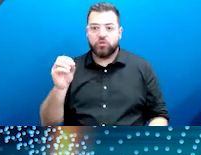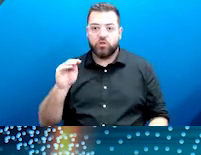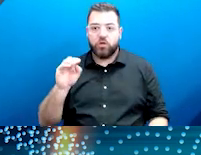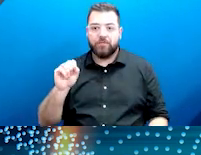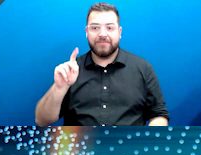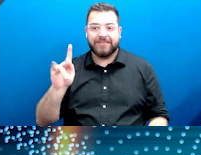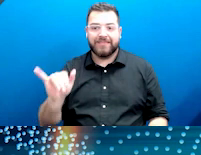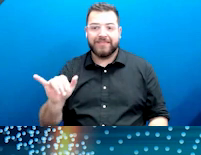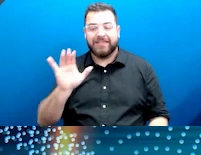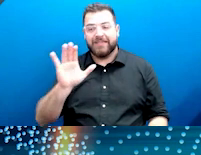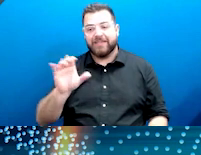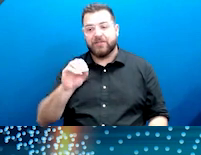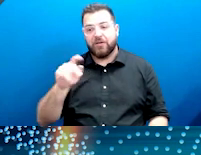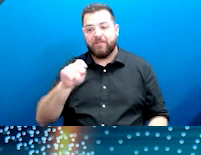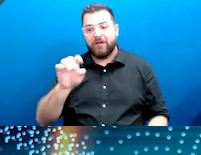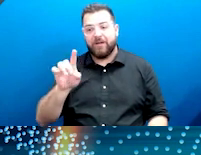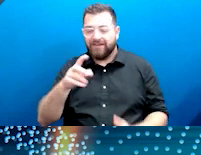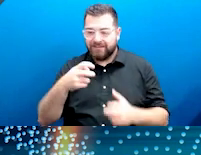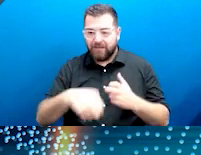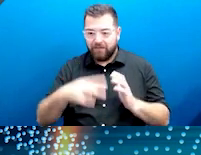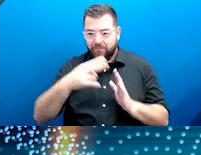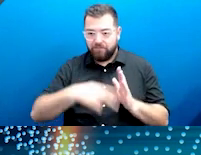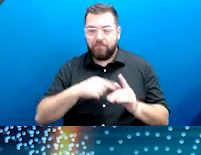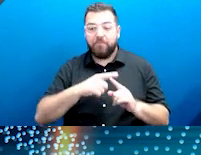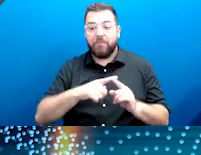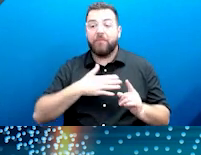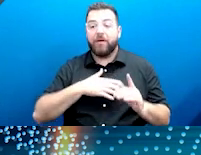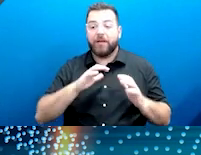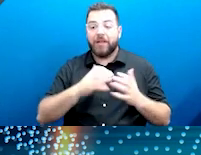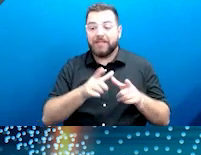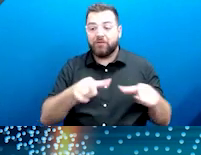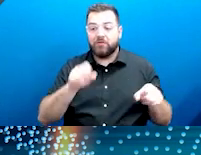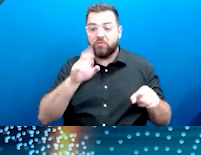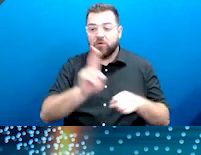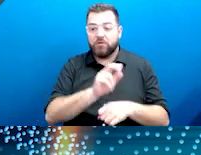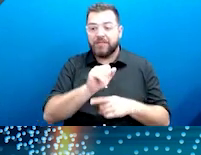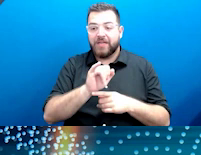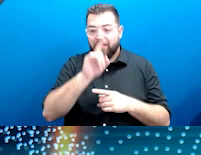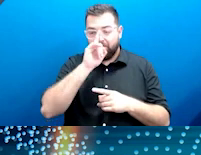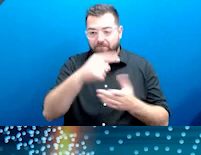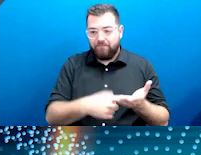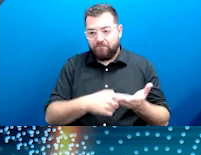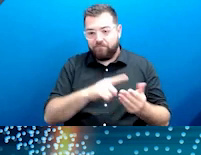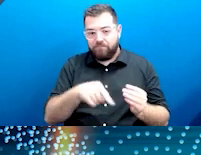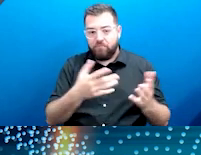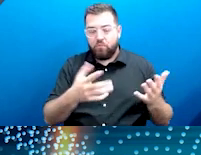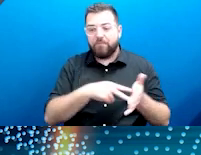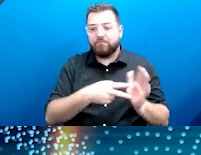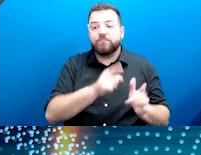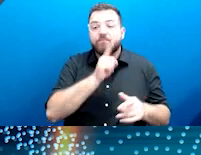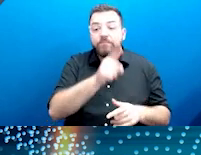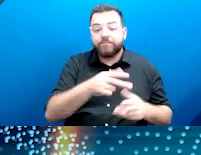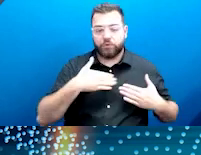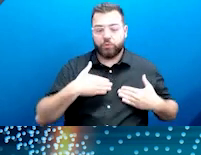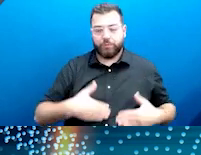is difficult to read, but we're going to go through that, and we're going to talk about that, you know, what real human language is, and, you know, discuss